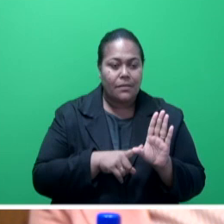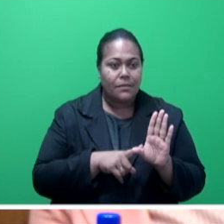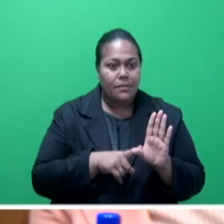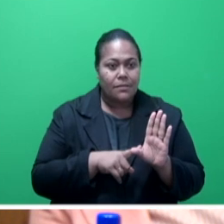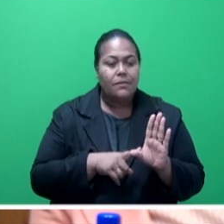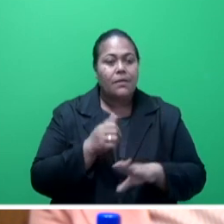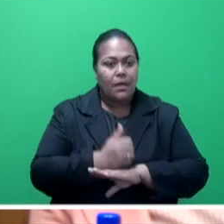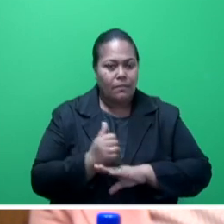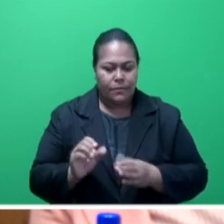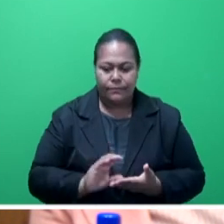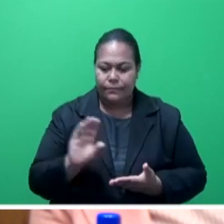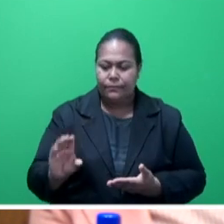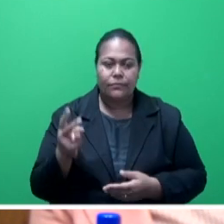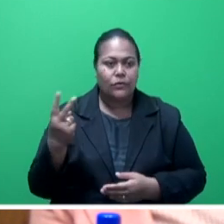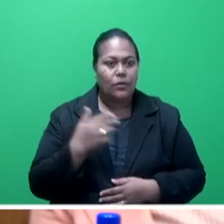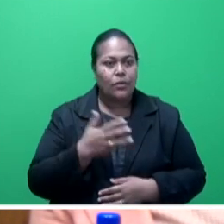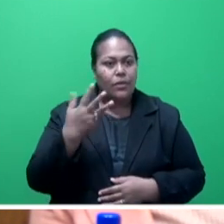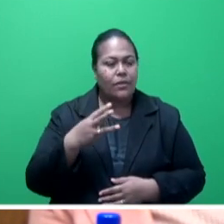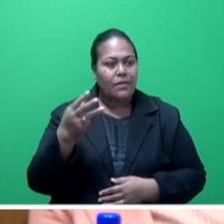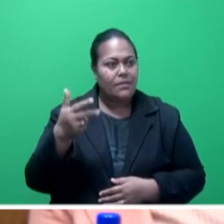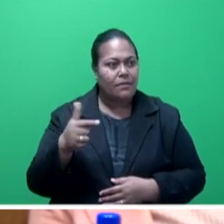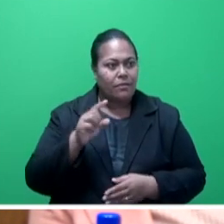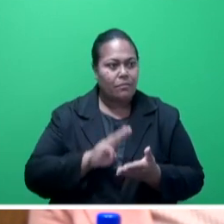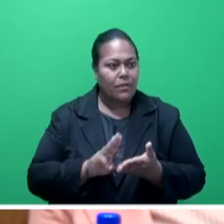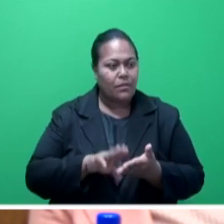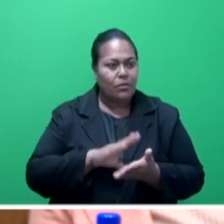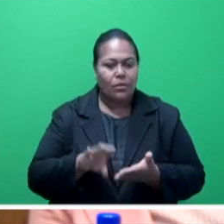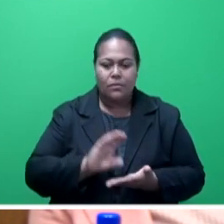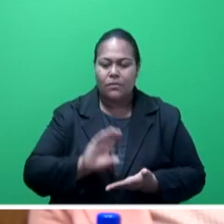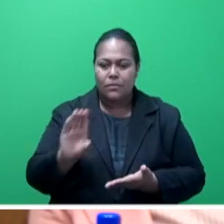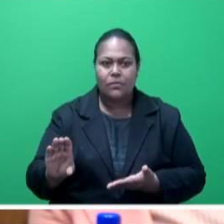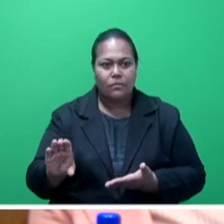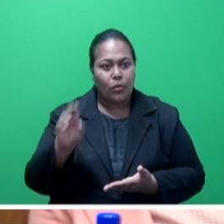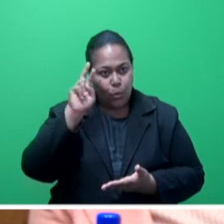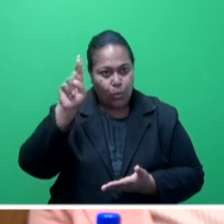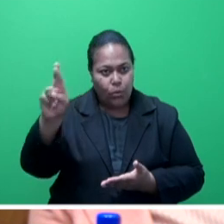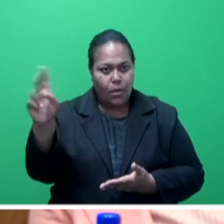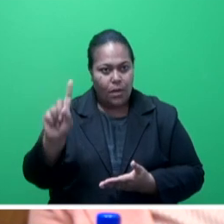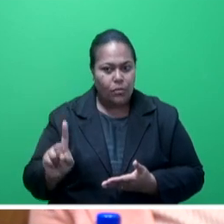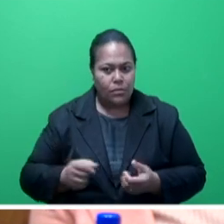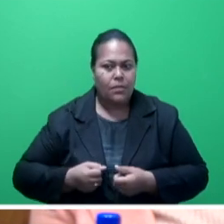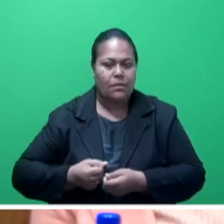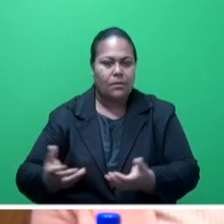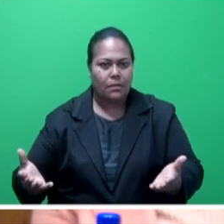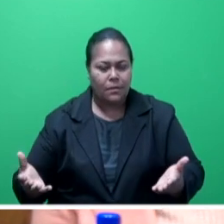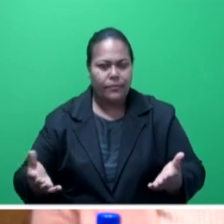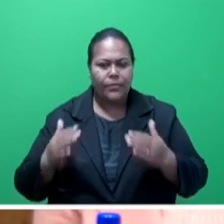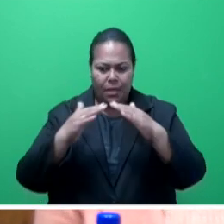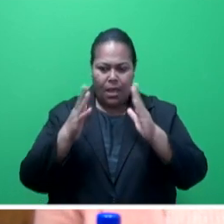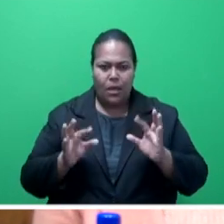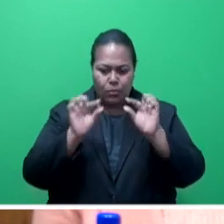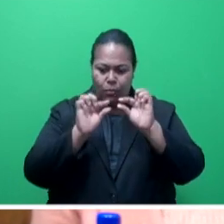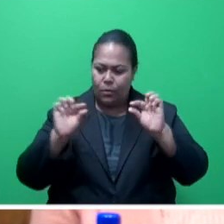has allocated around $237 million for rural electrification, for grid extension, for house wiring projects,